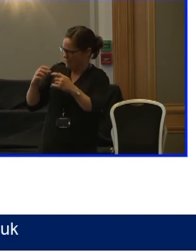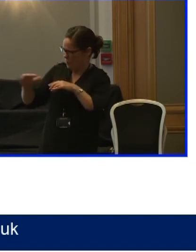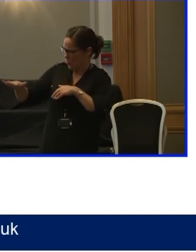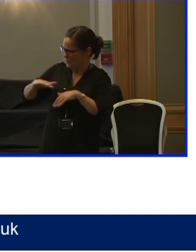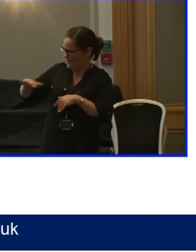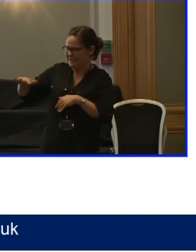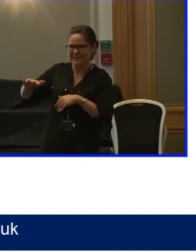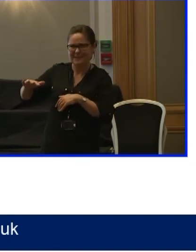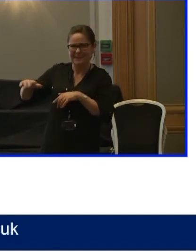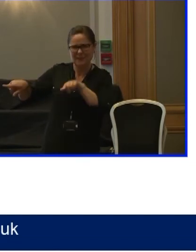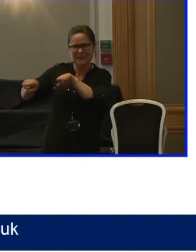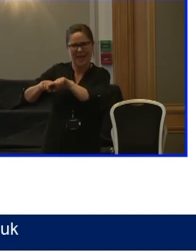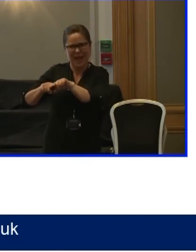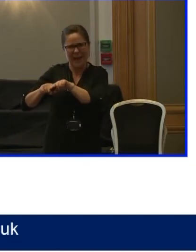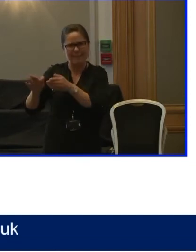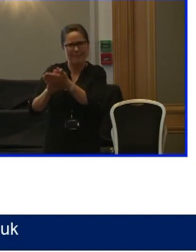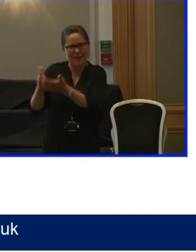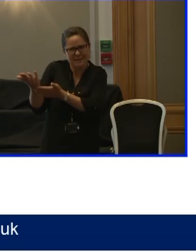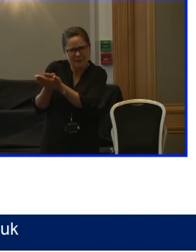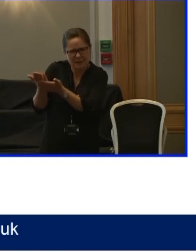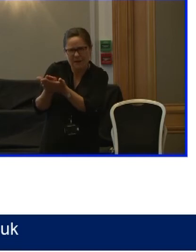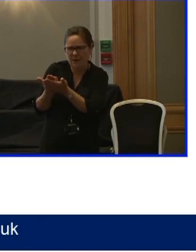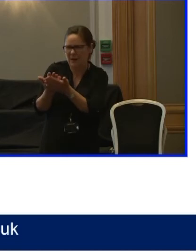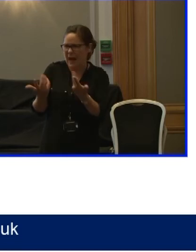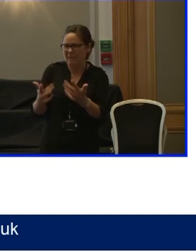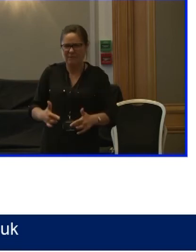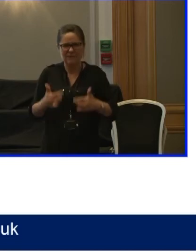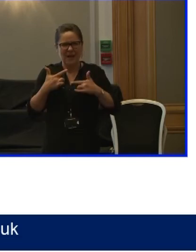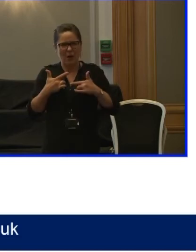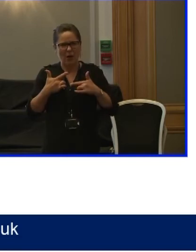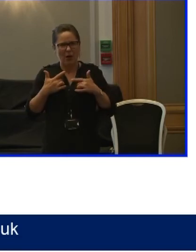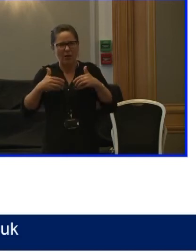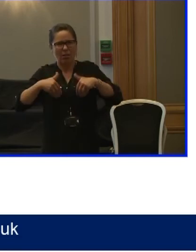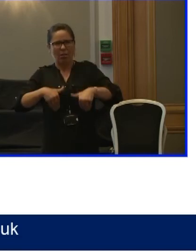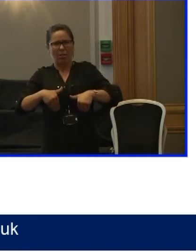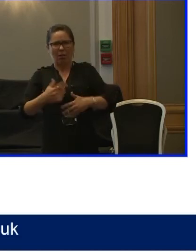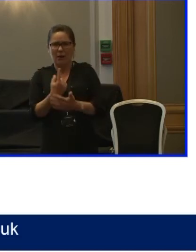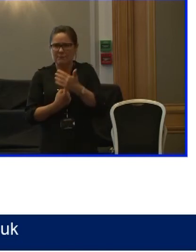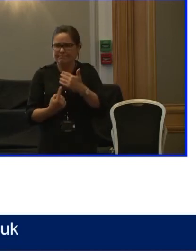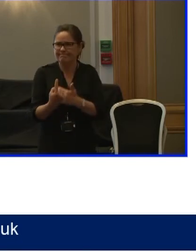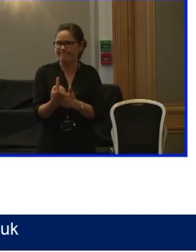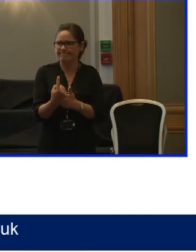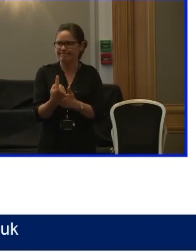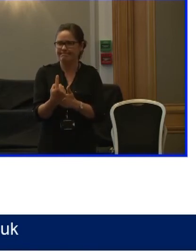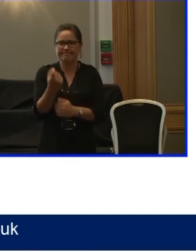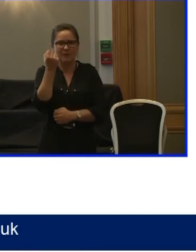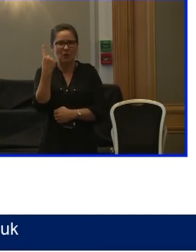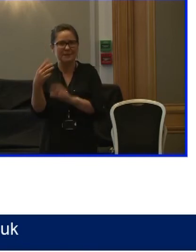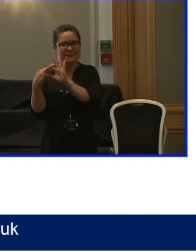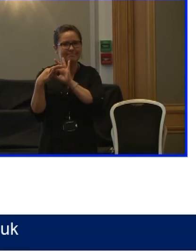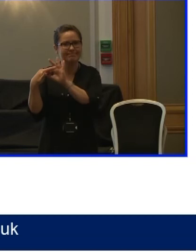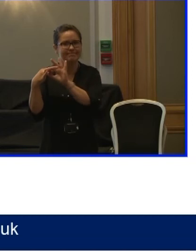impact, specifically on loneliness and isolation and confidence in people's situations